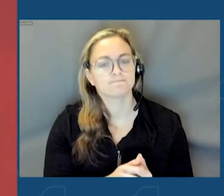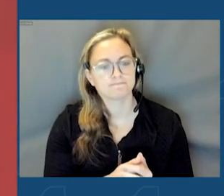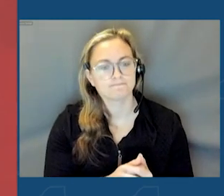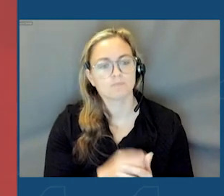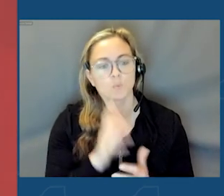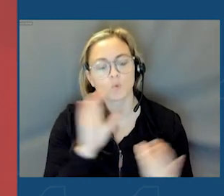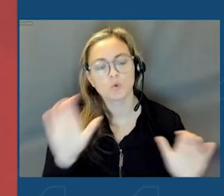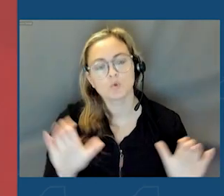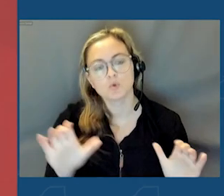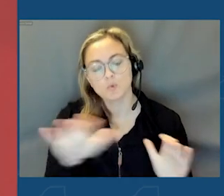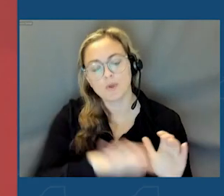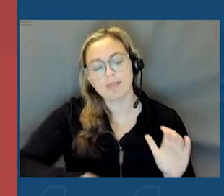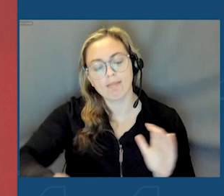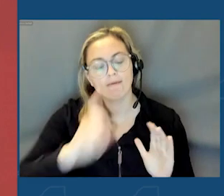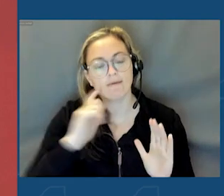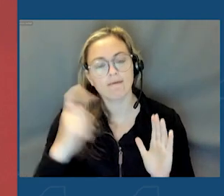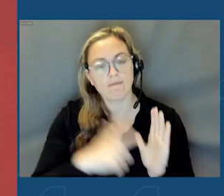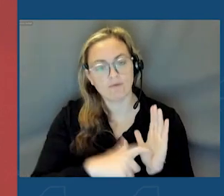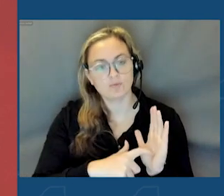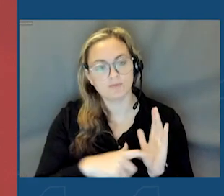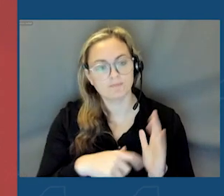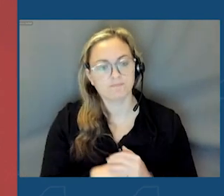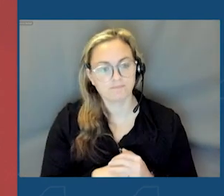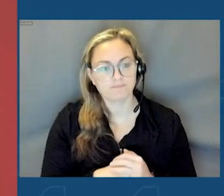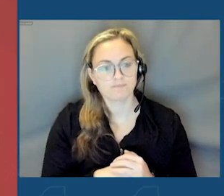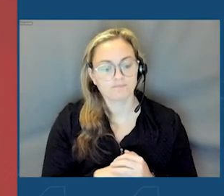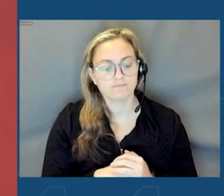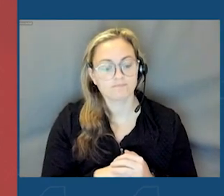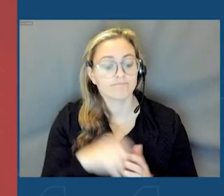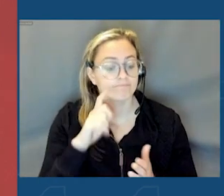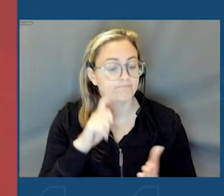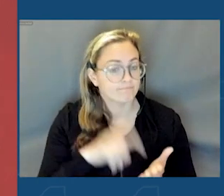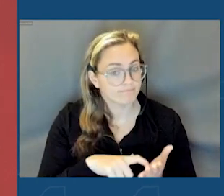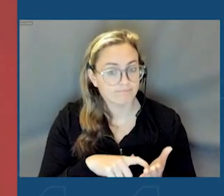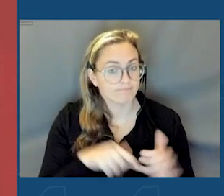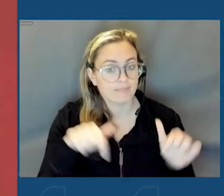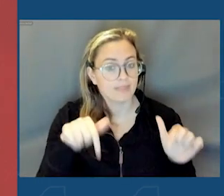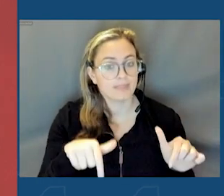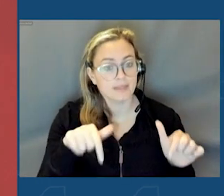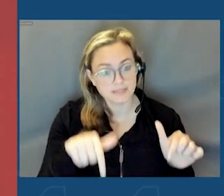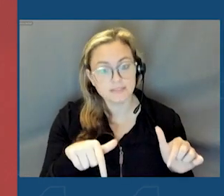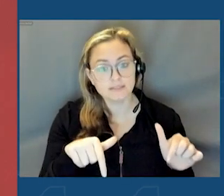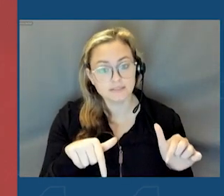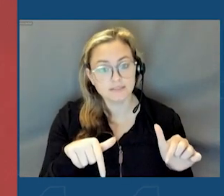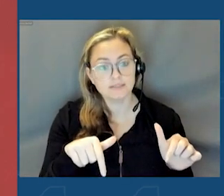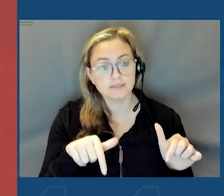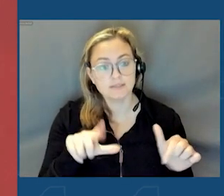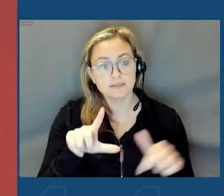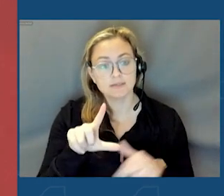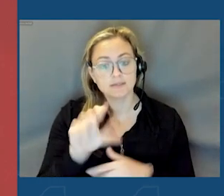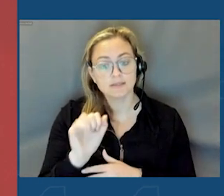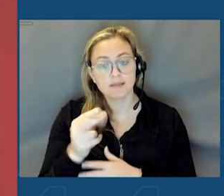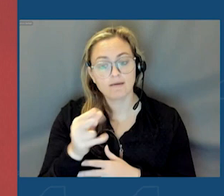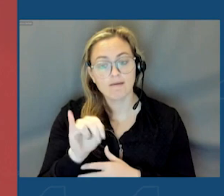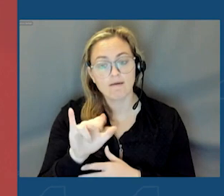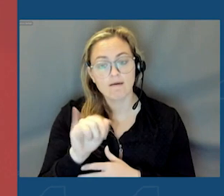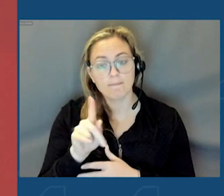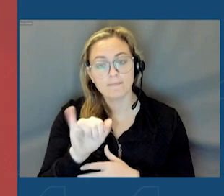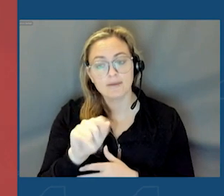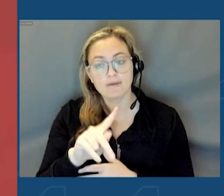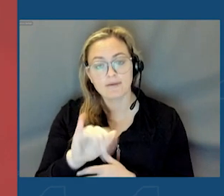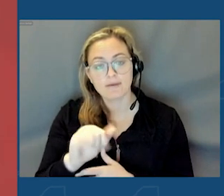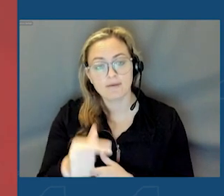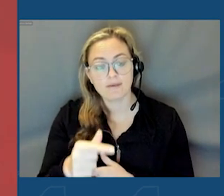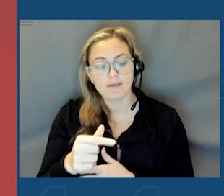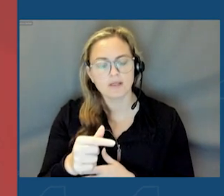a land acknowledgement. We acknowledge that this is Lenapehoking, the ancestral home